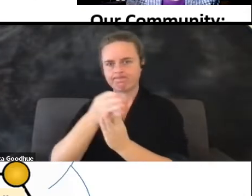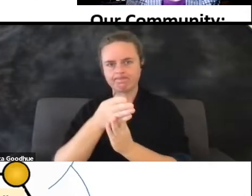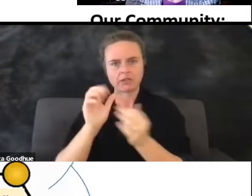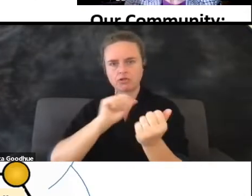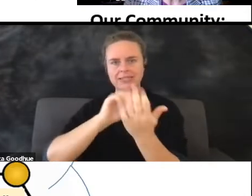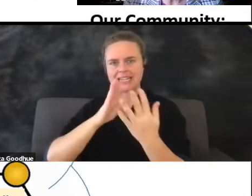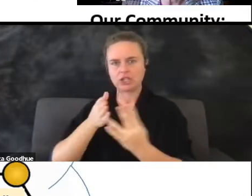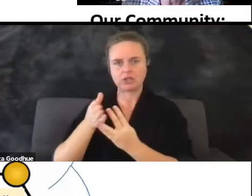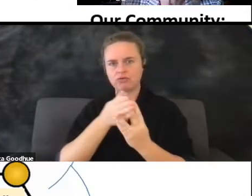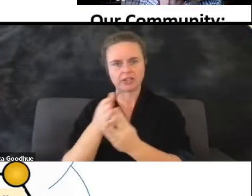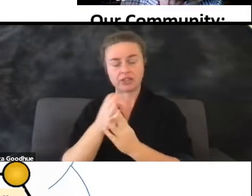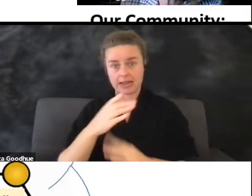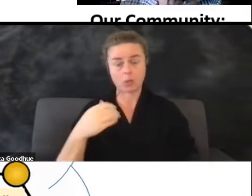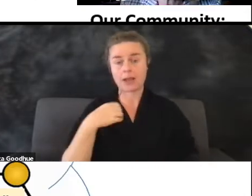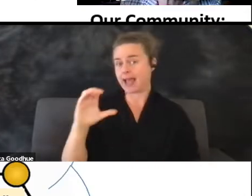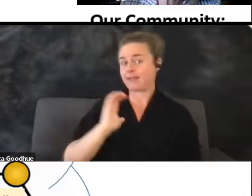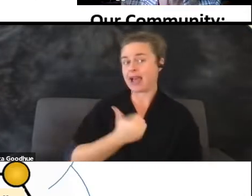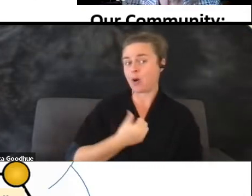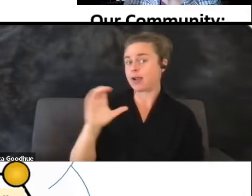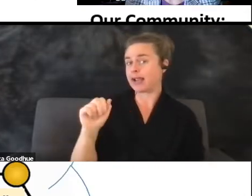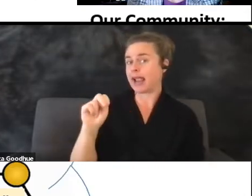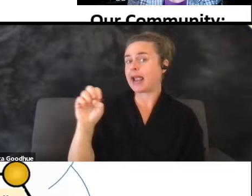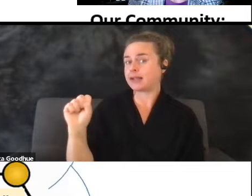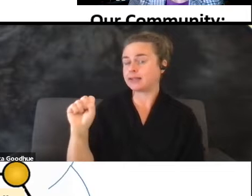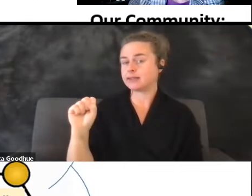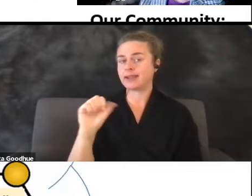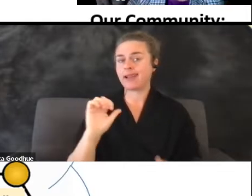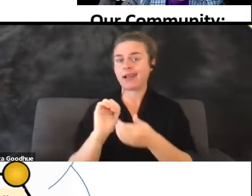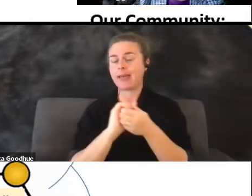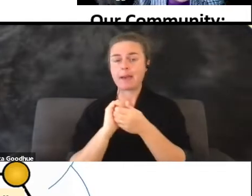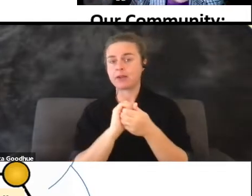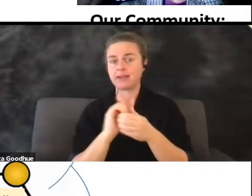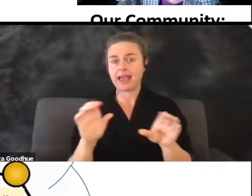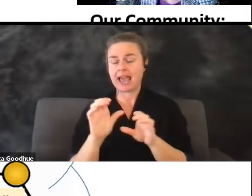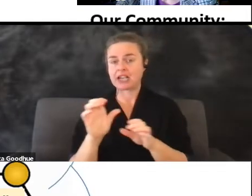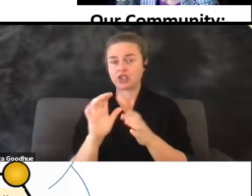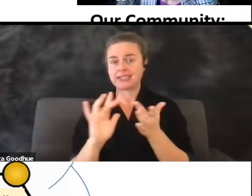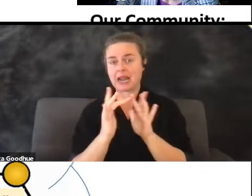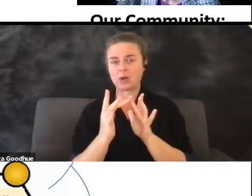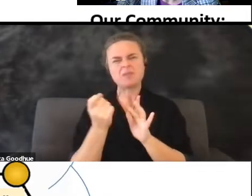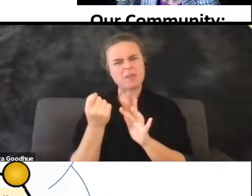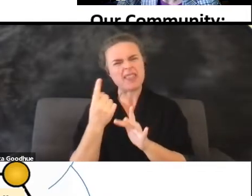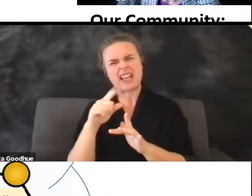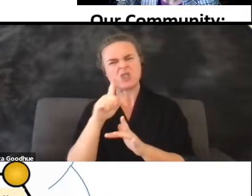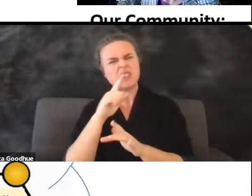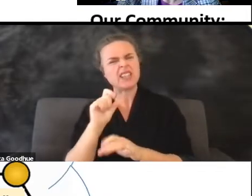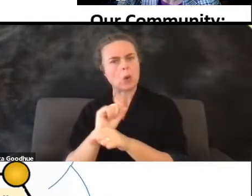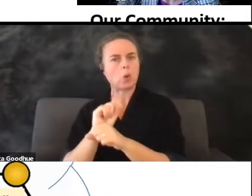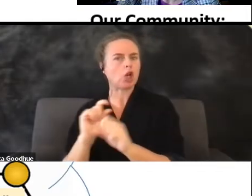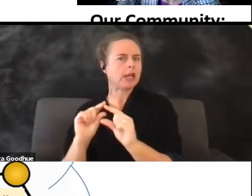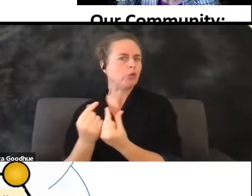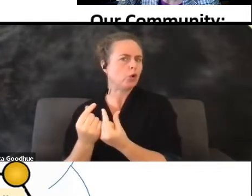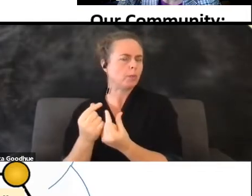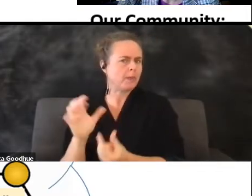call CANs, Collaborative Action Networks, but they're really working groups. In NEK Prosper, we